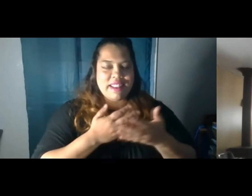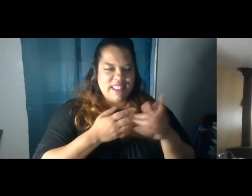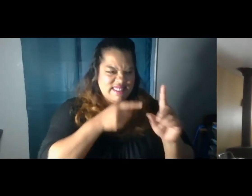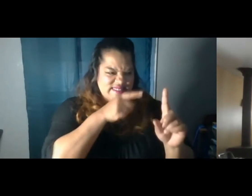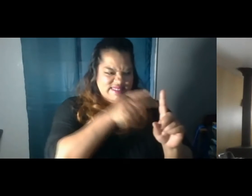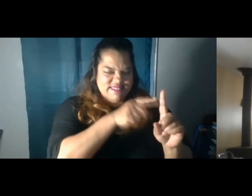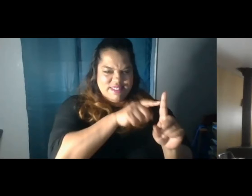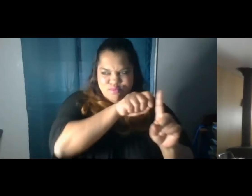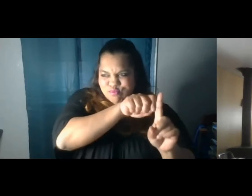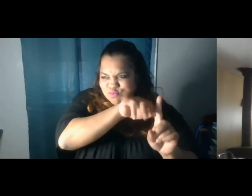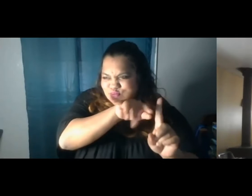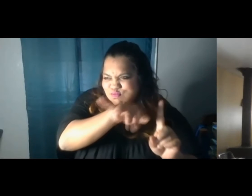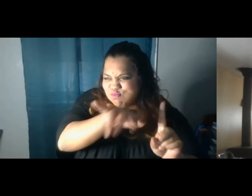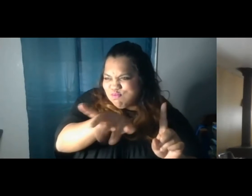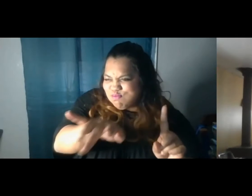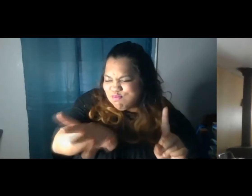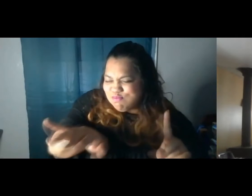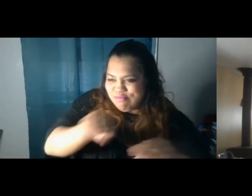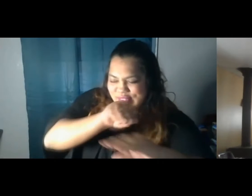this world.